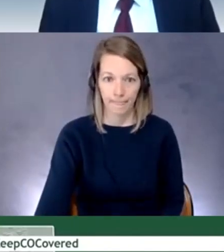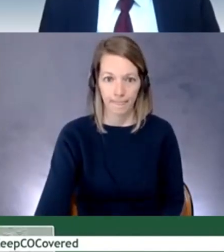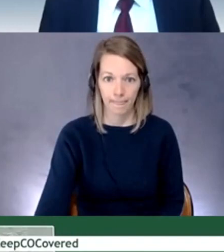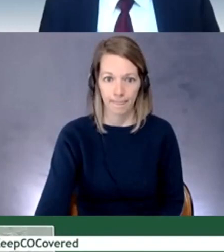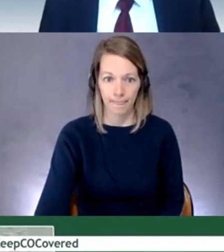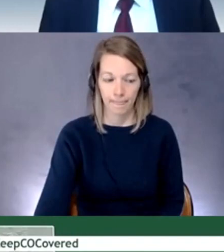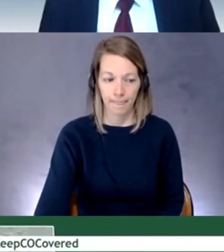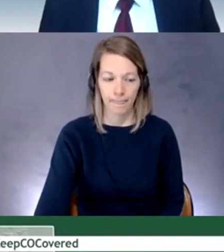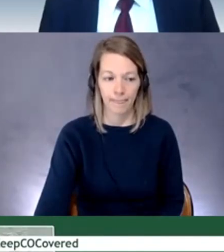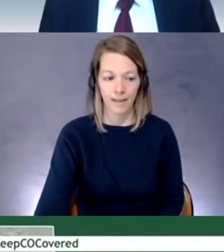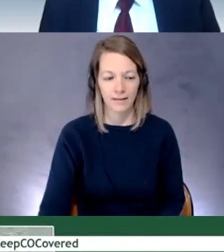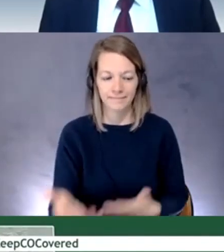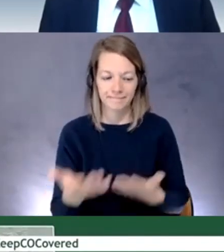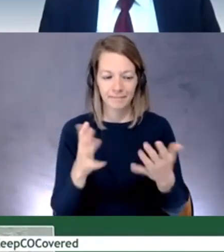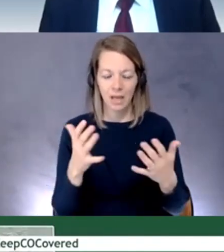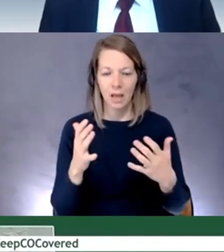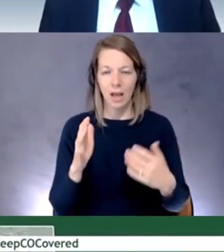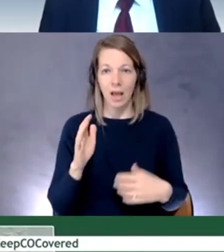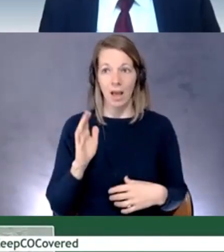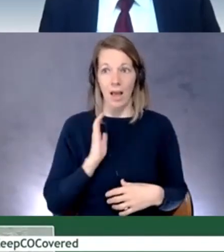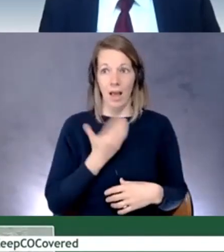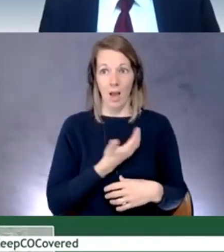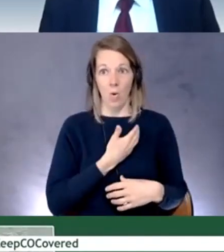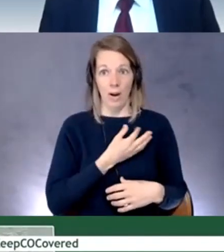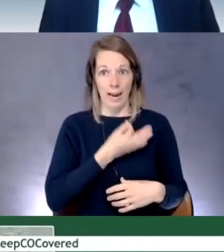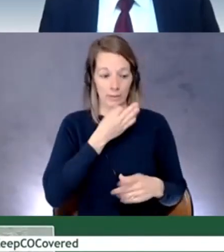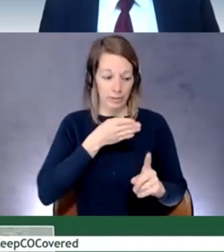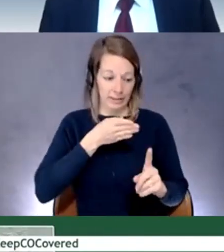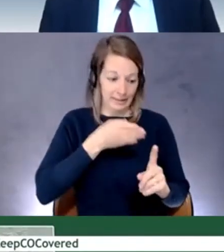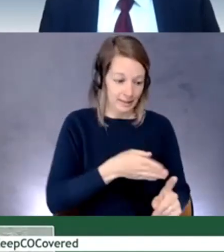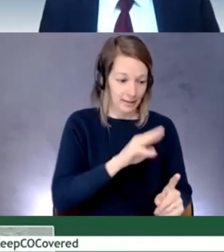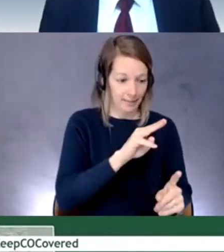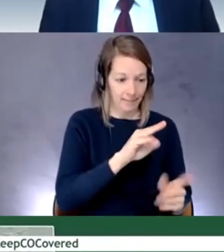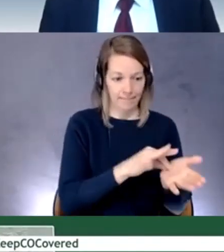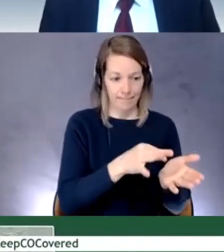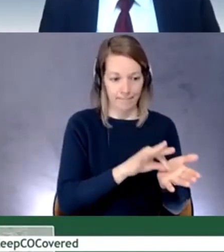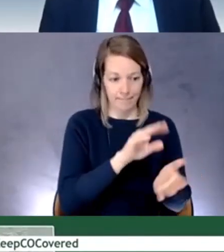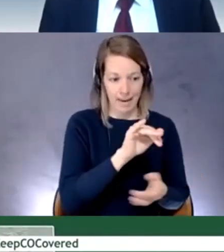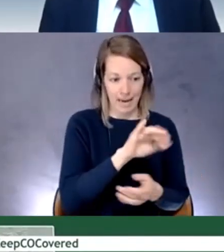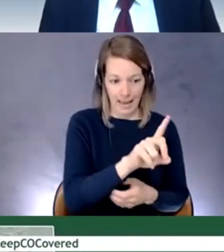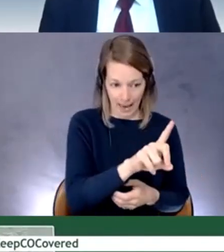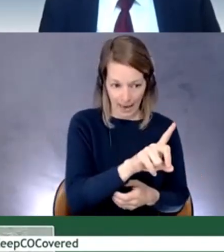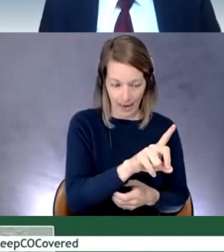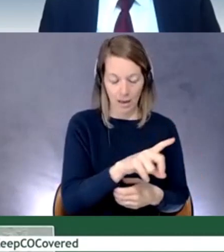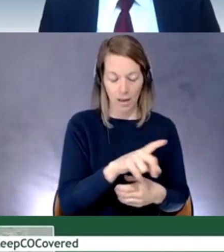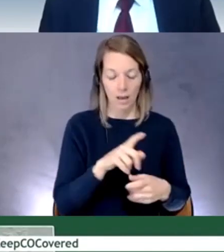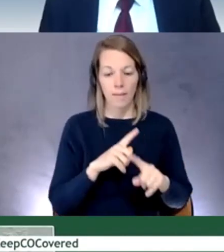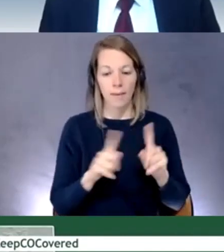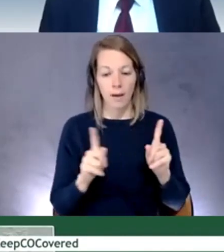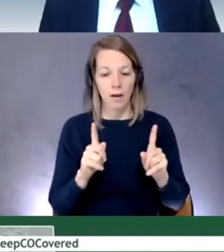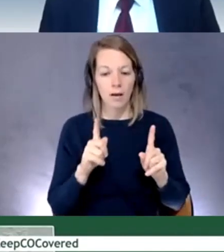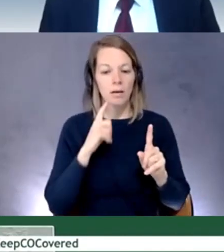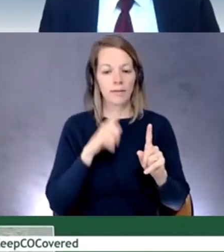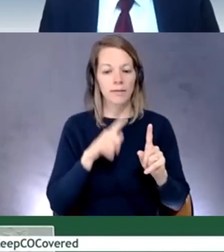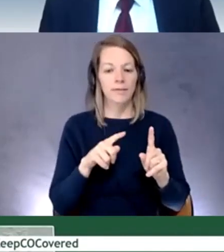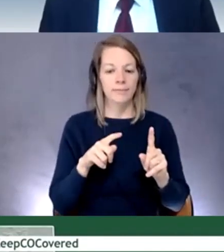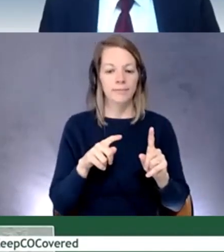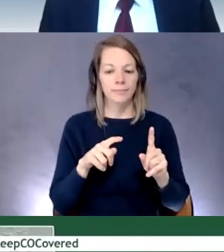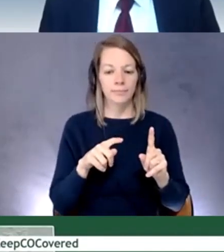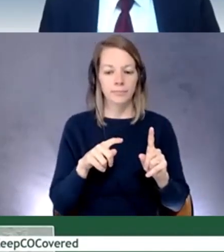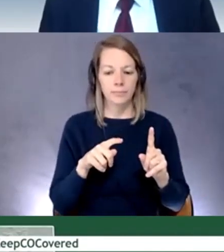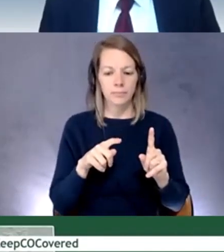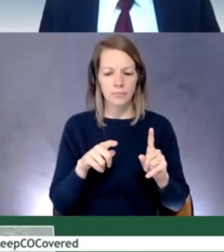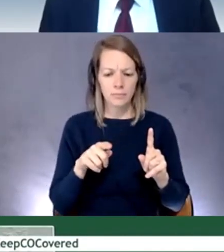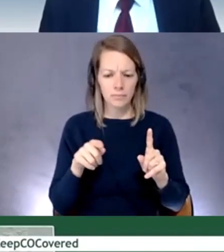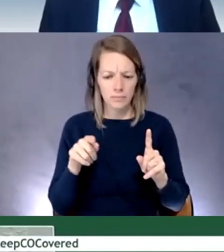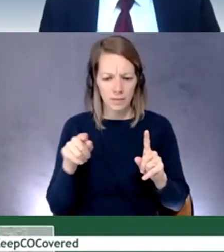Sammy, obviously our expertise is Medicaid, so we're very familiar with the rebate structure for Medicaid. But if you look to our RX